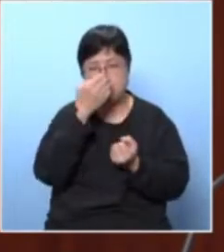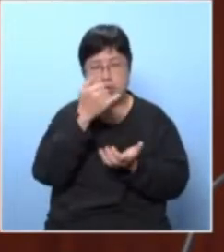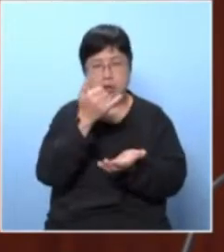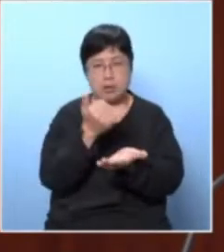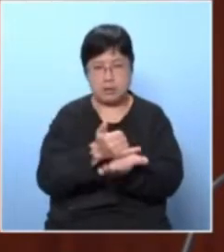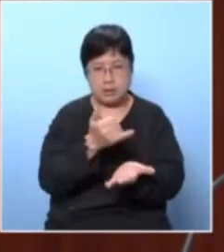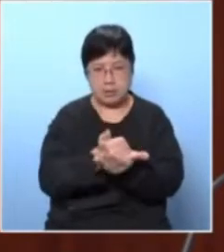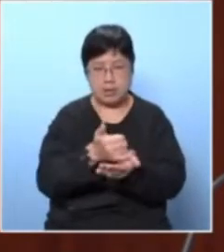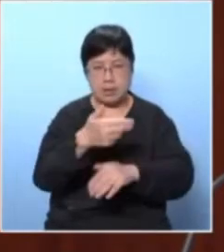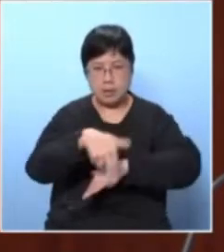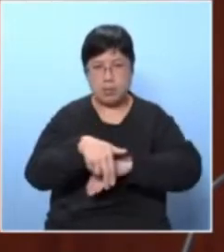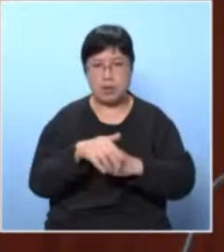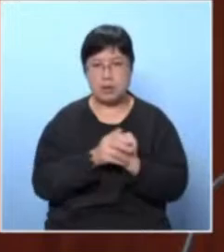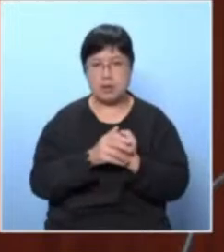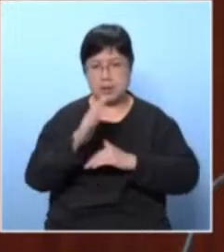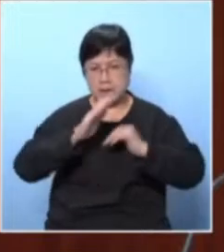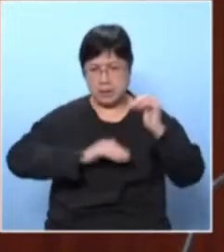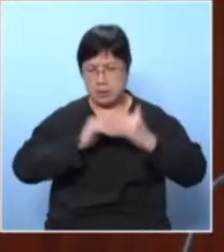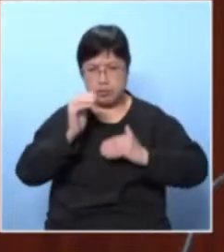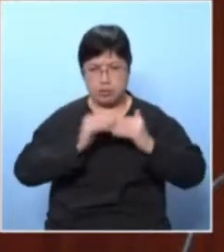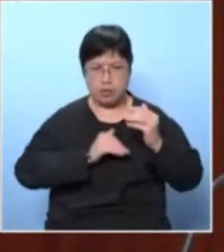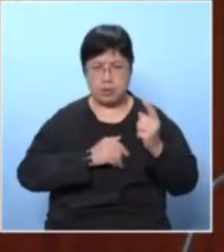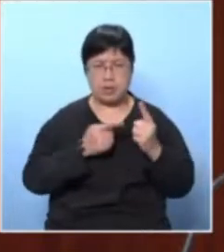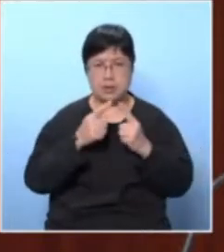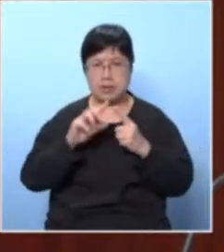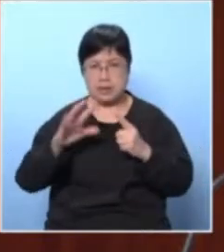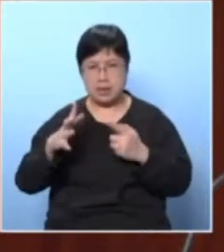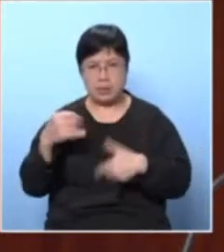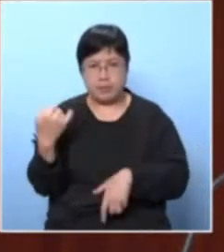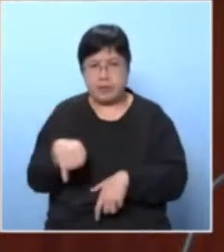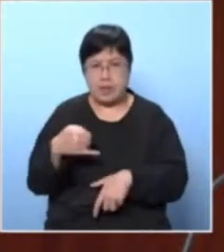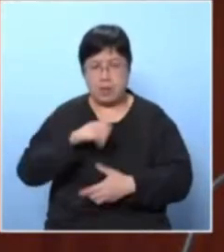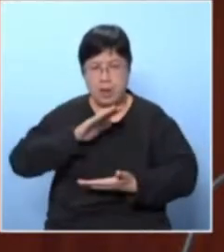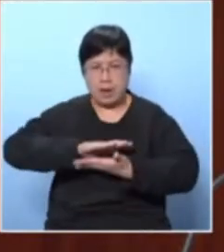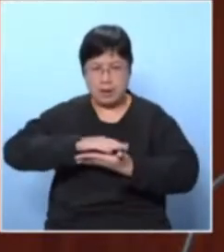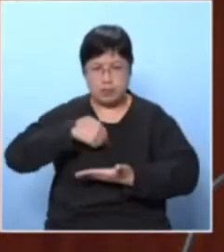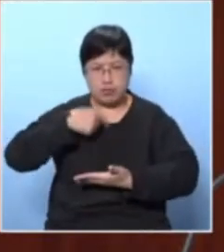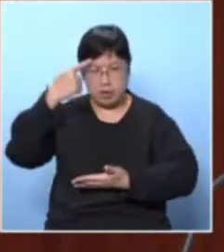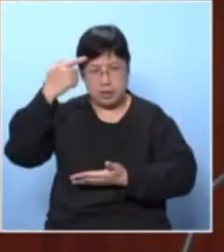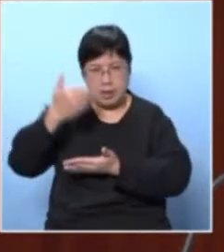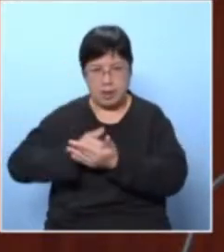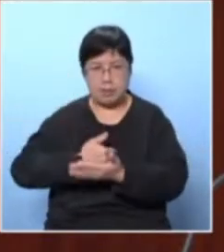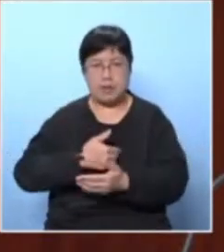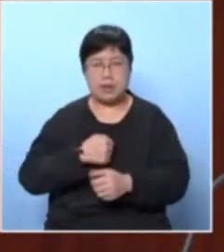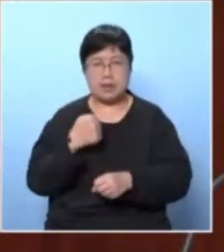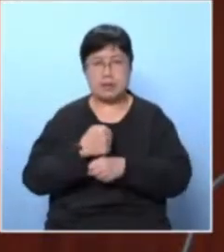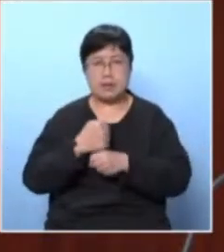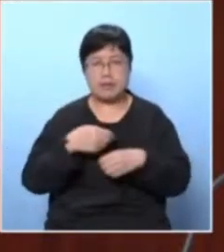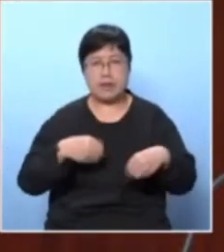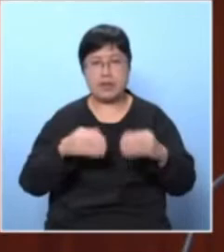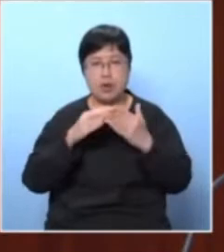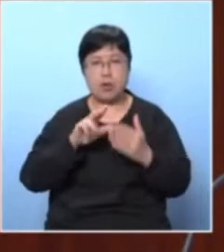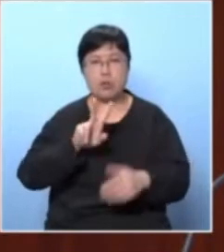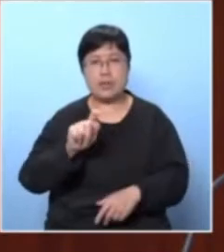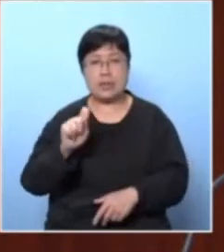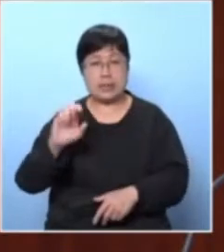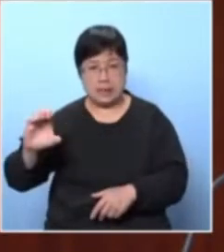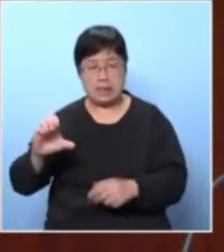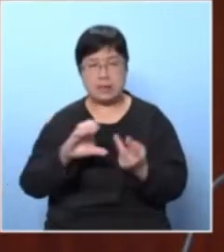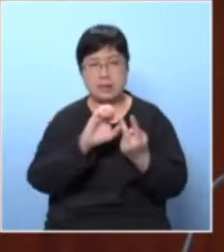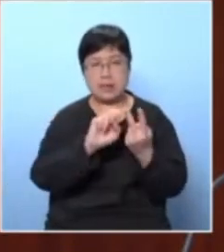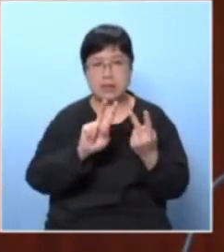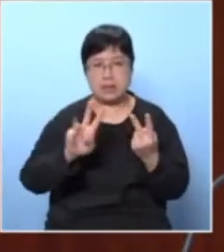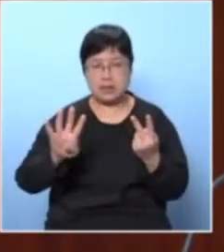Scheme. To alleviate the manpower shortage in skilled trades, starting from the 2024-25